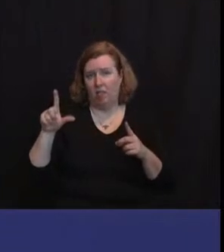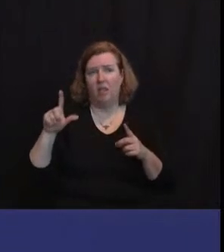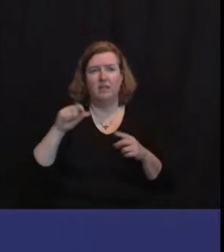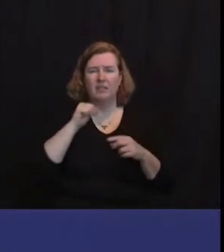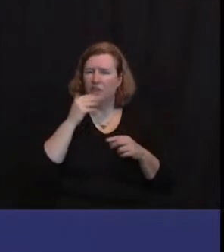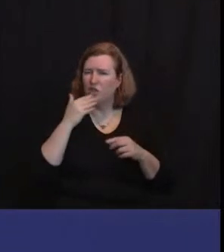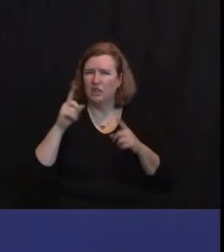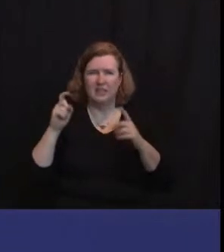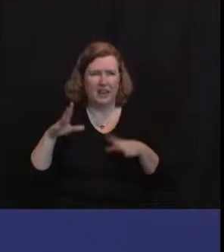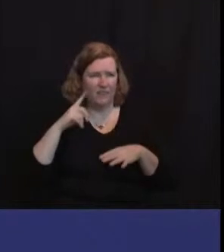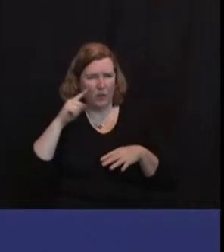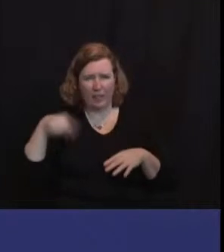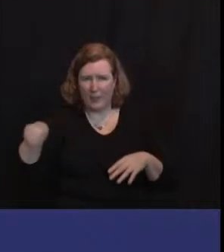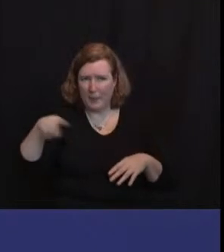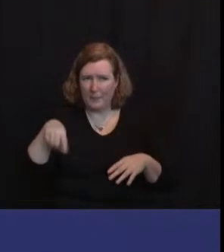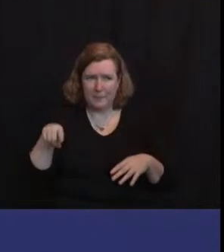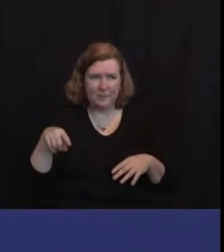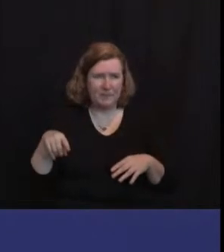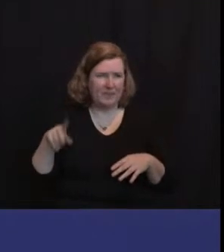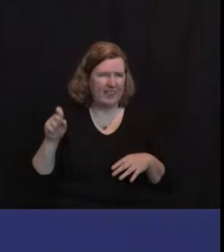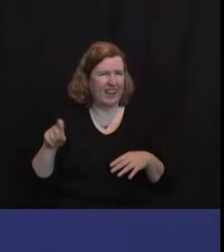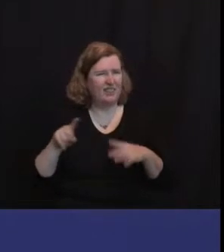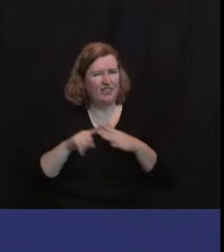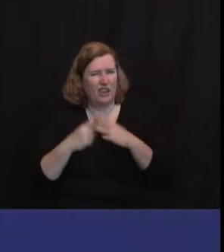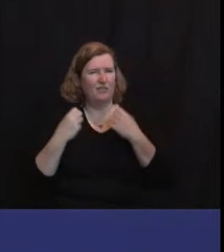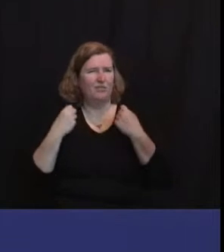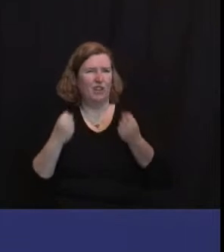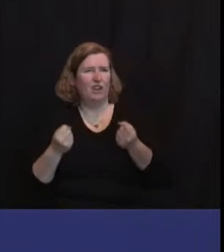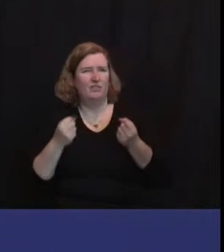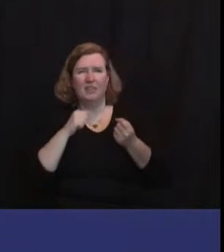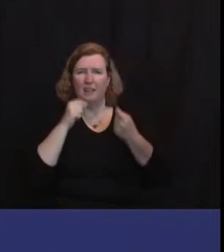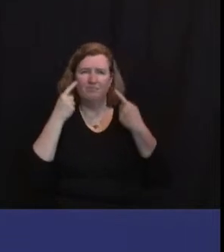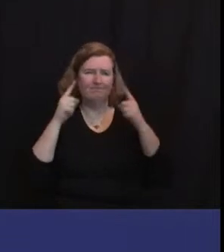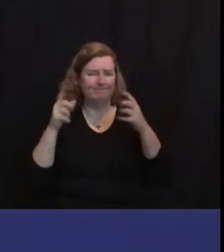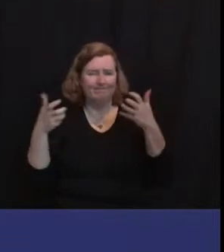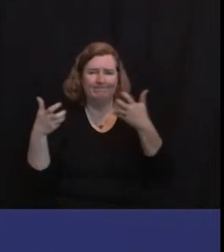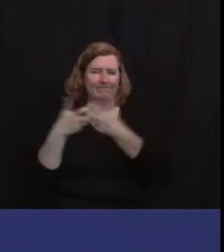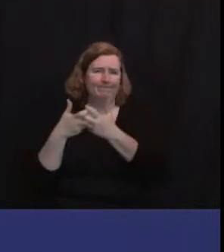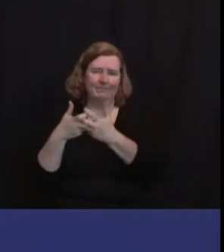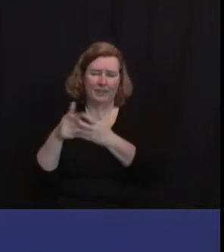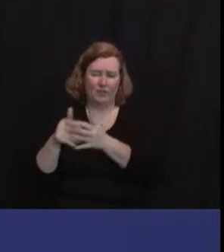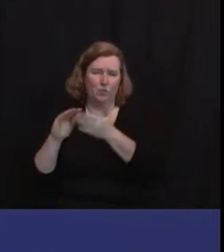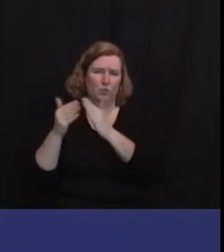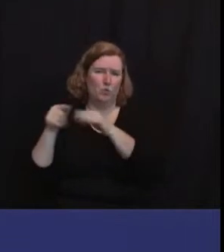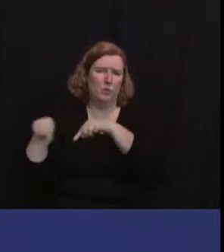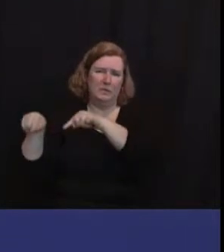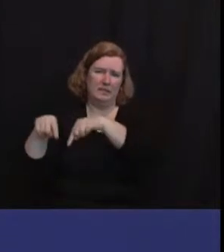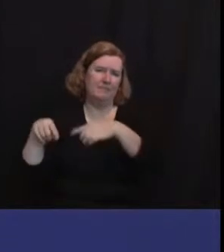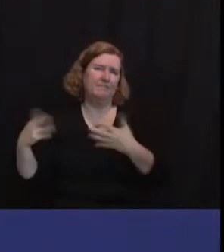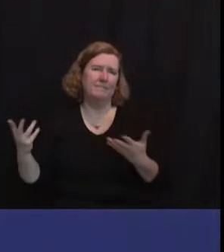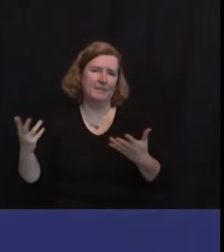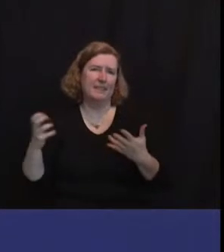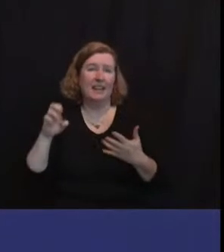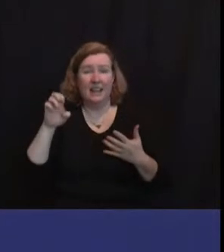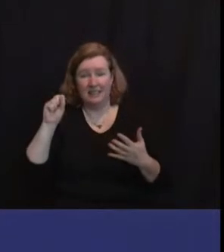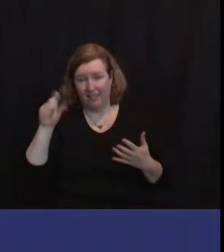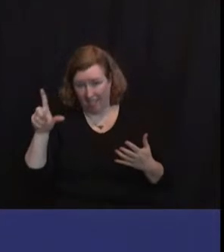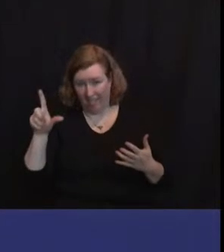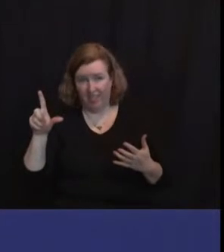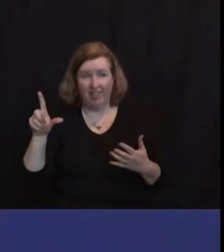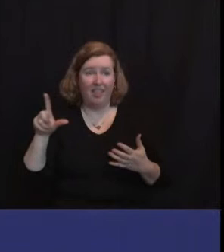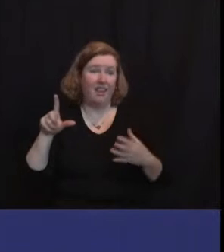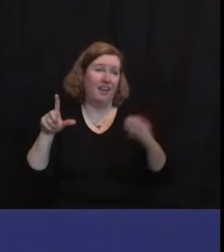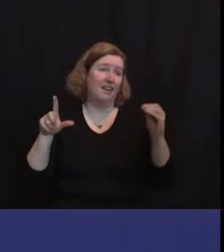that particular testing, that particular approach does not work for those communities. So those communities, to the best of my knowledge as I sit here